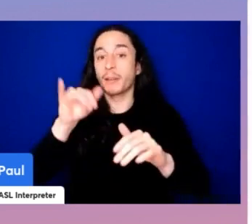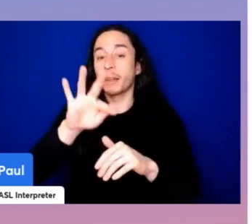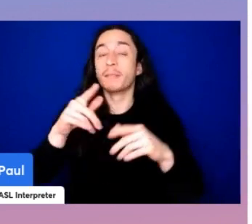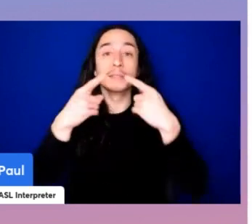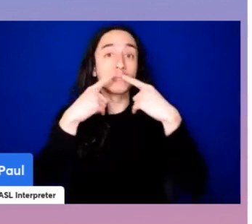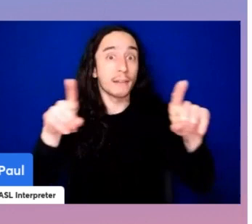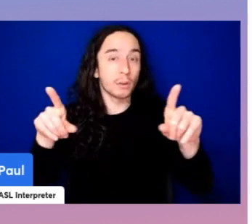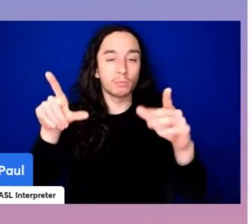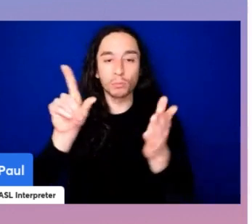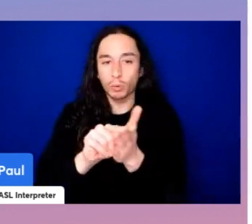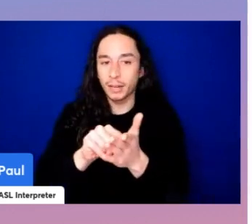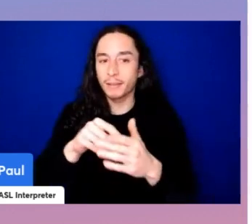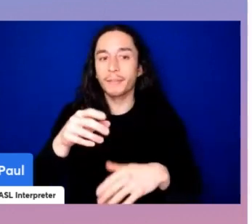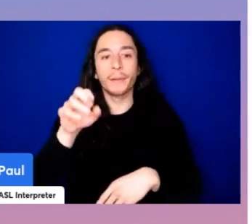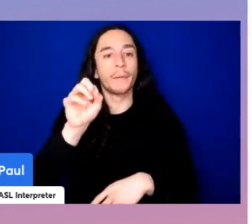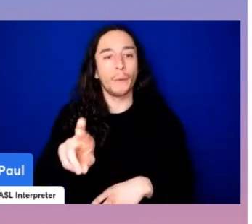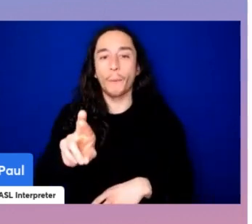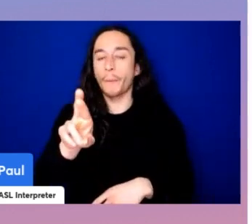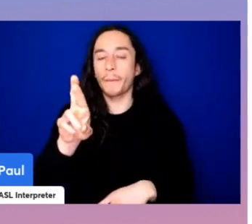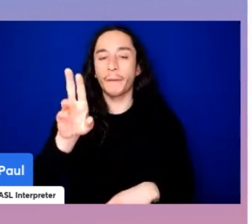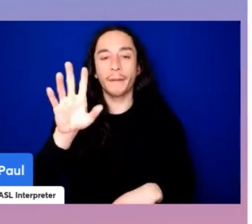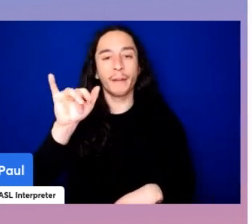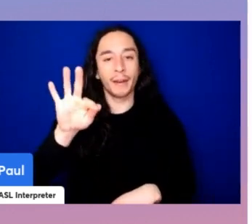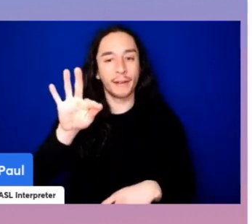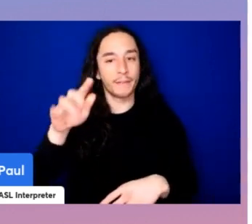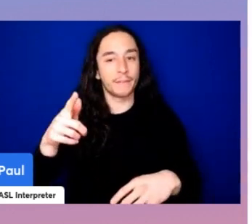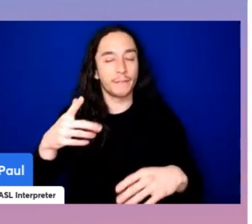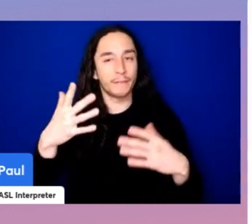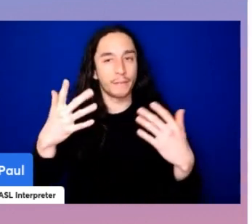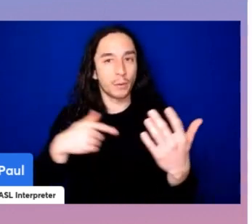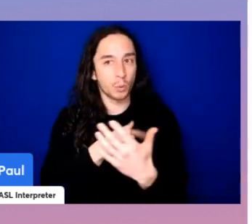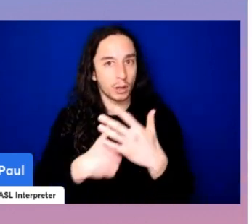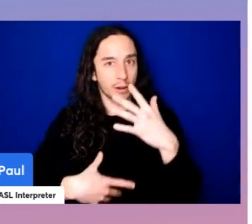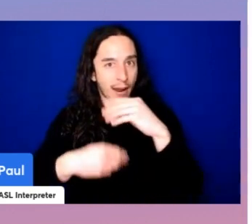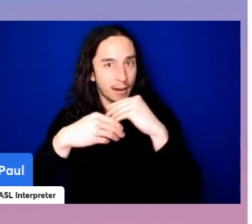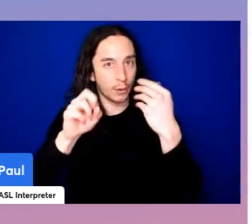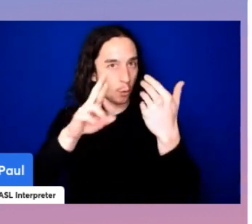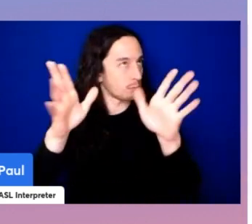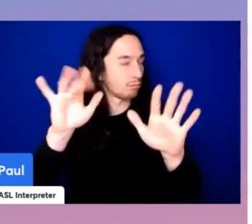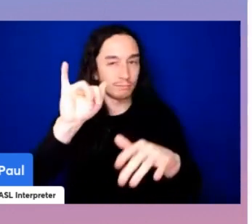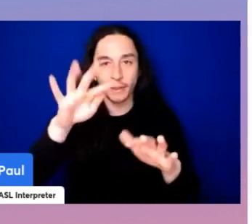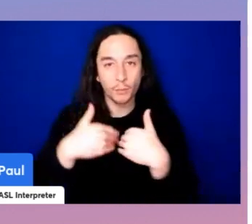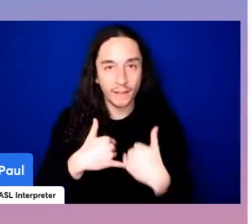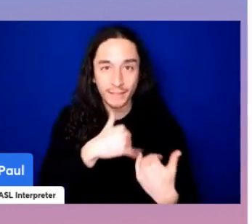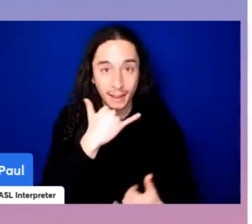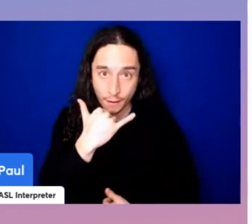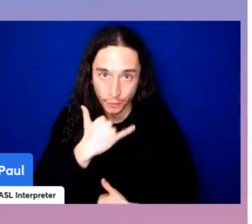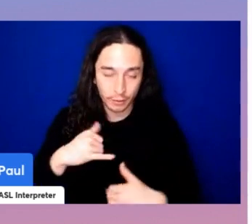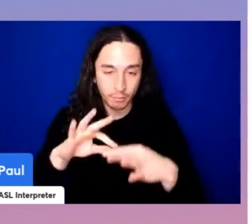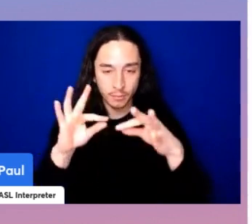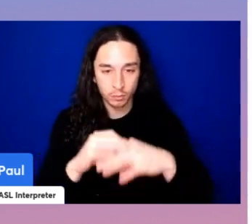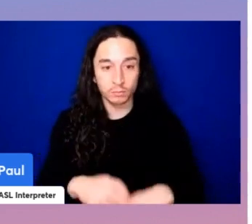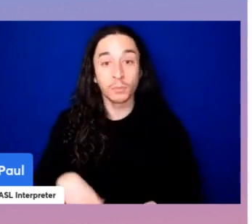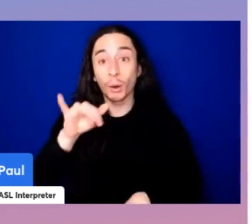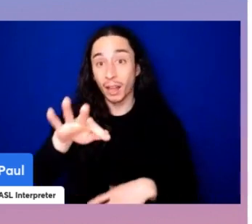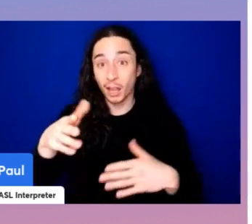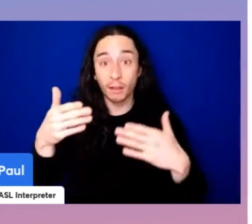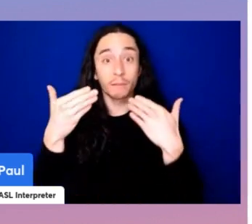successful addition or if we are adding, or if we have an error message. So if we run this,